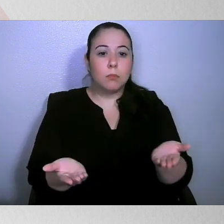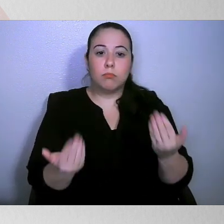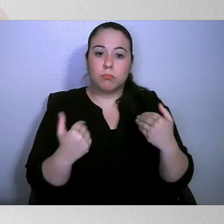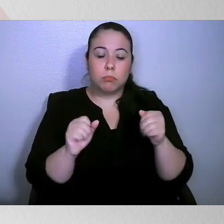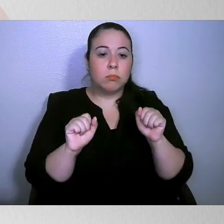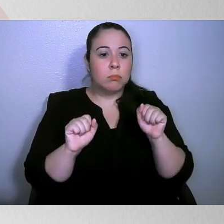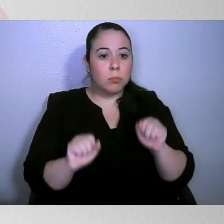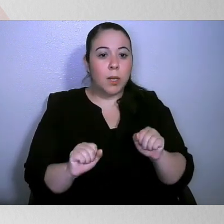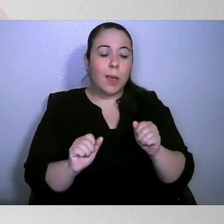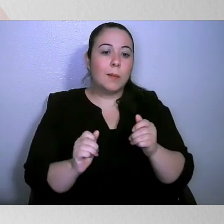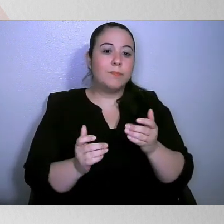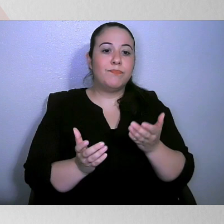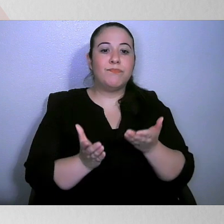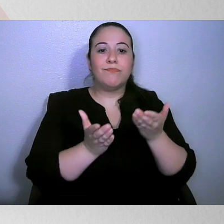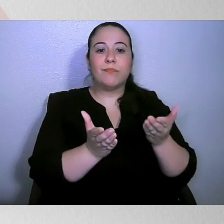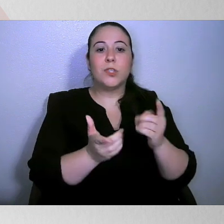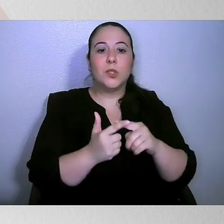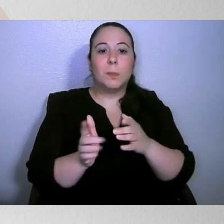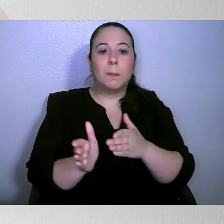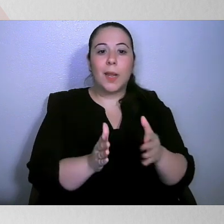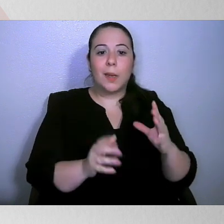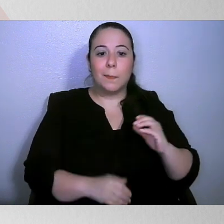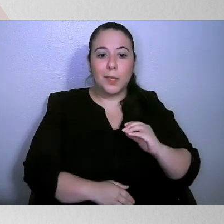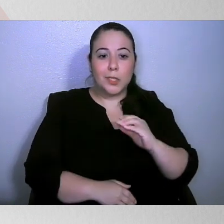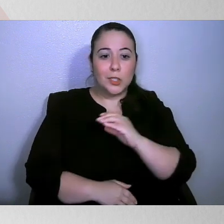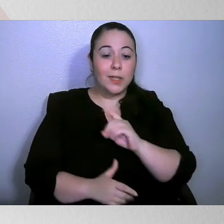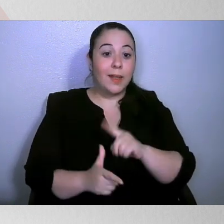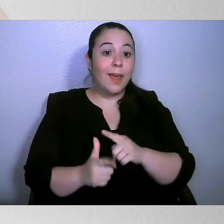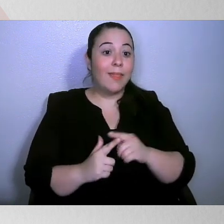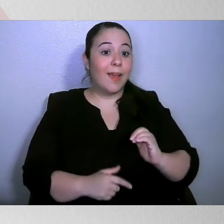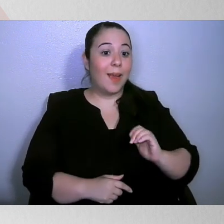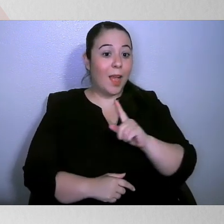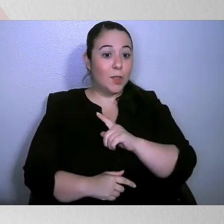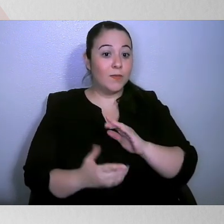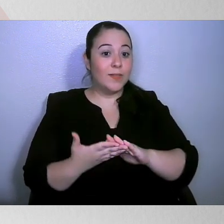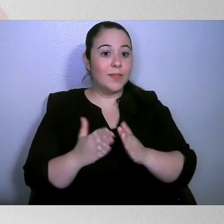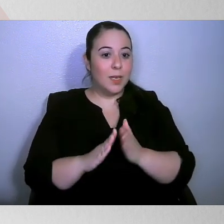Planning Commission and ultimately adopted by our City Council.